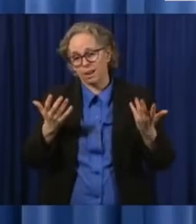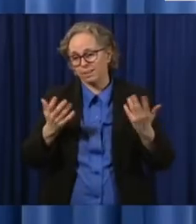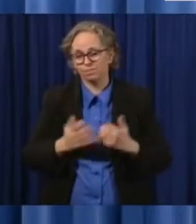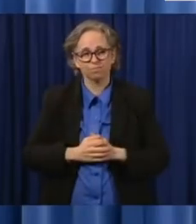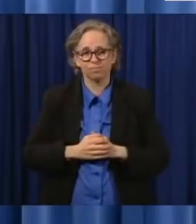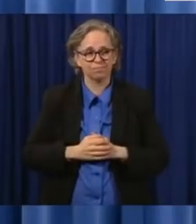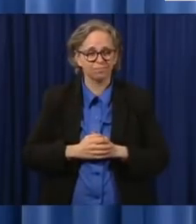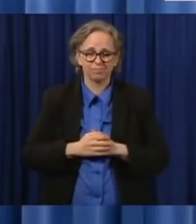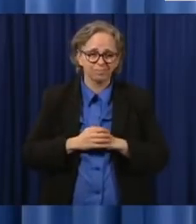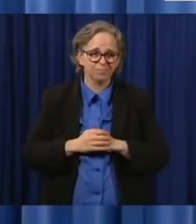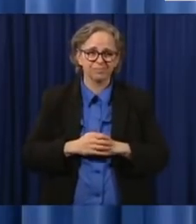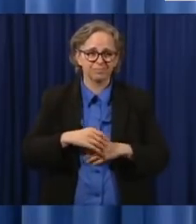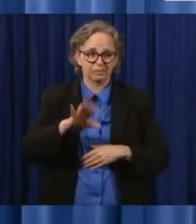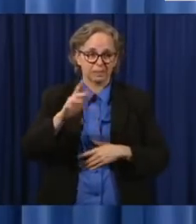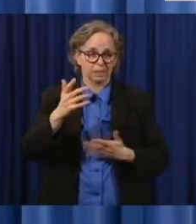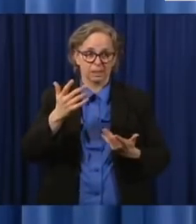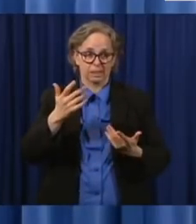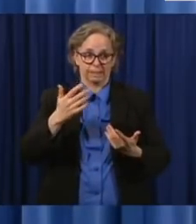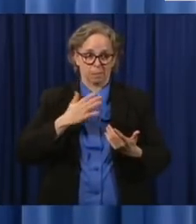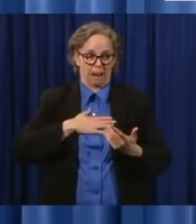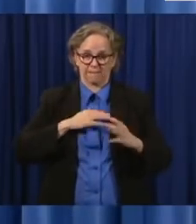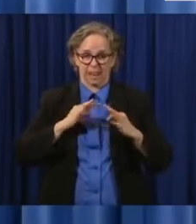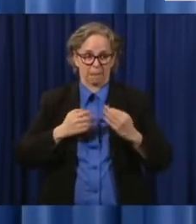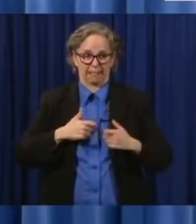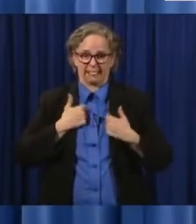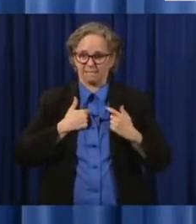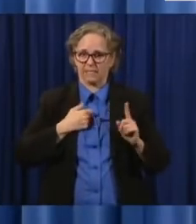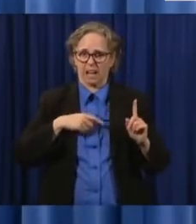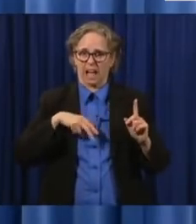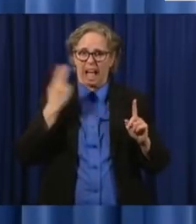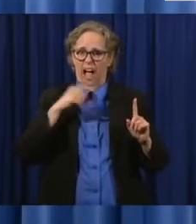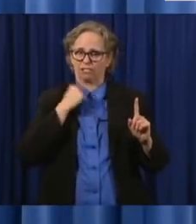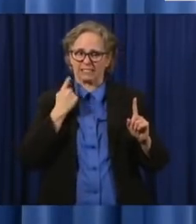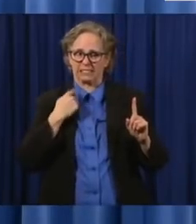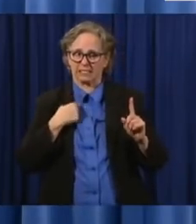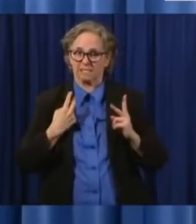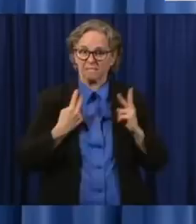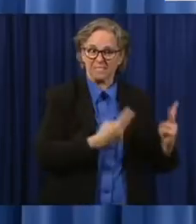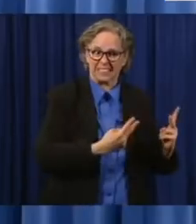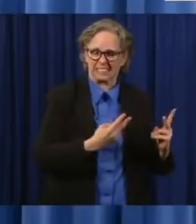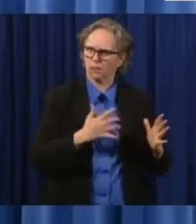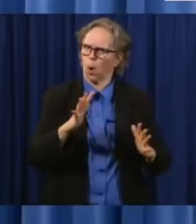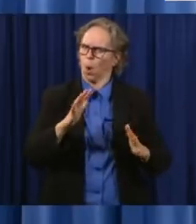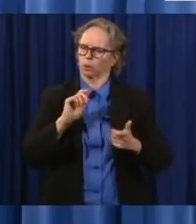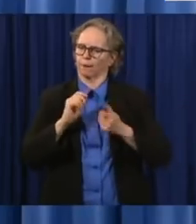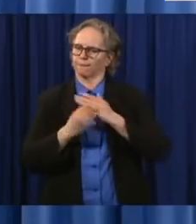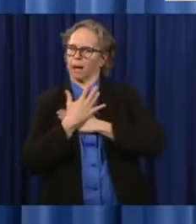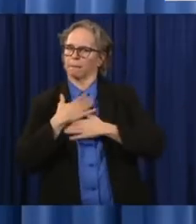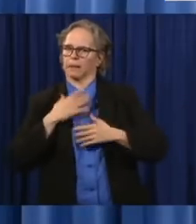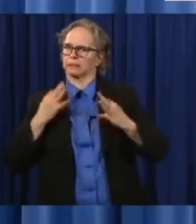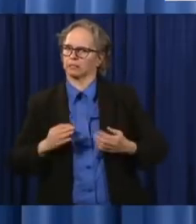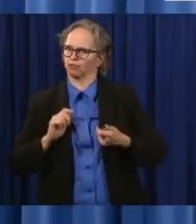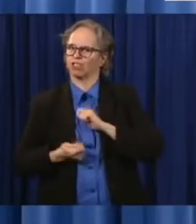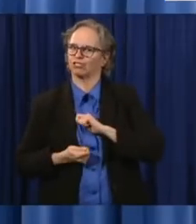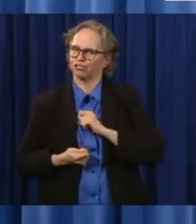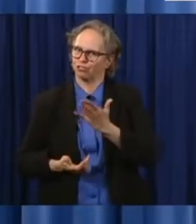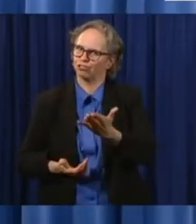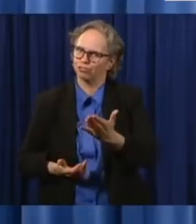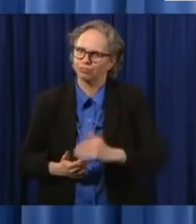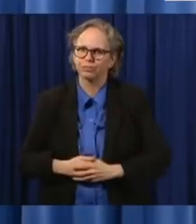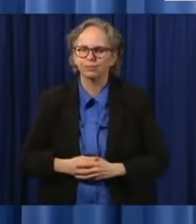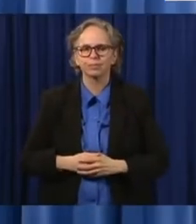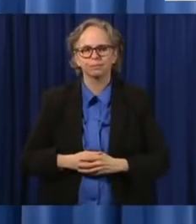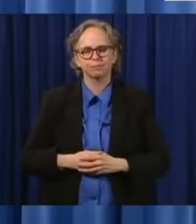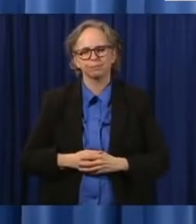household who's at a high risk, you're going to look at things differently than if you don't have someone in your household with a high